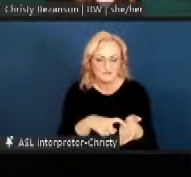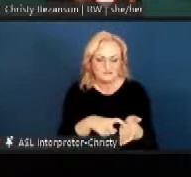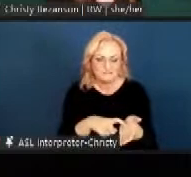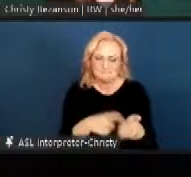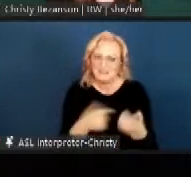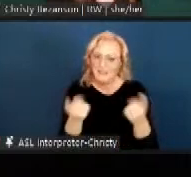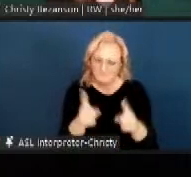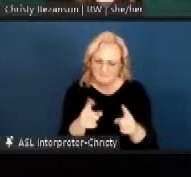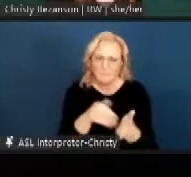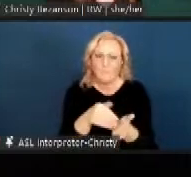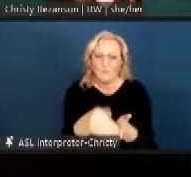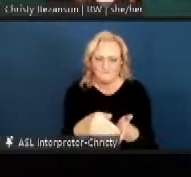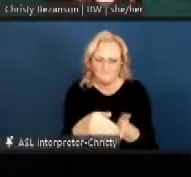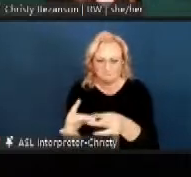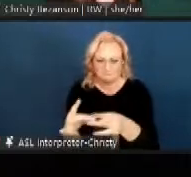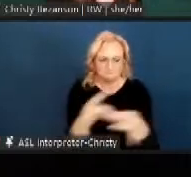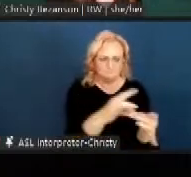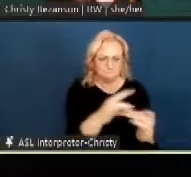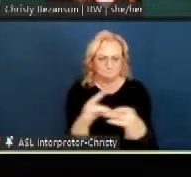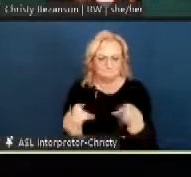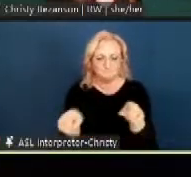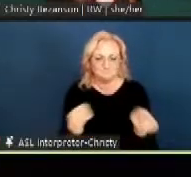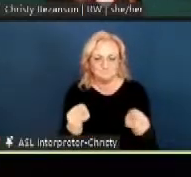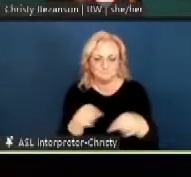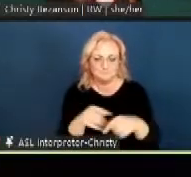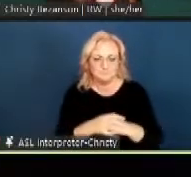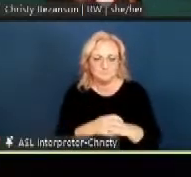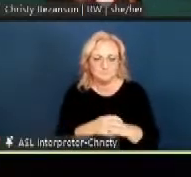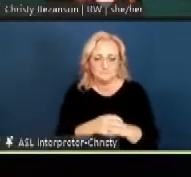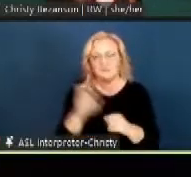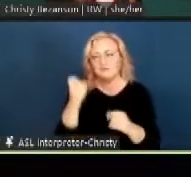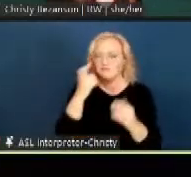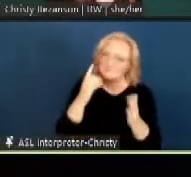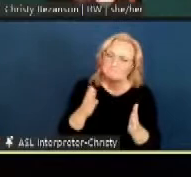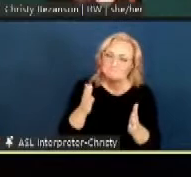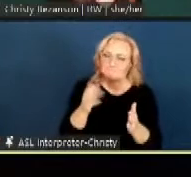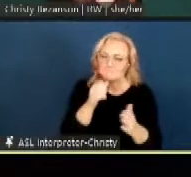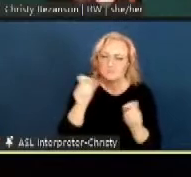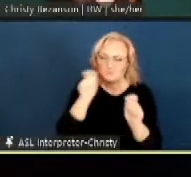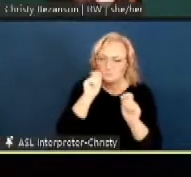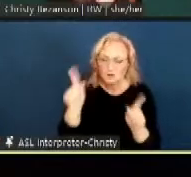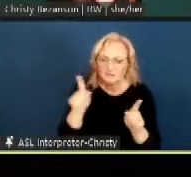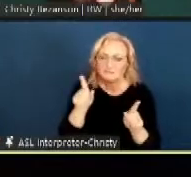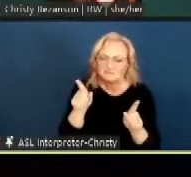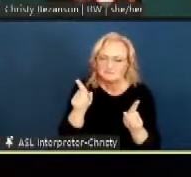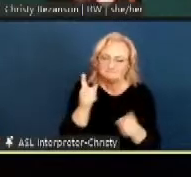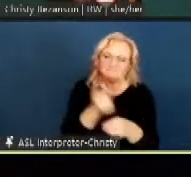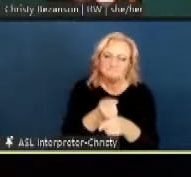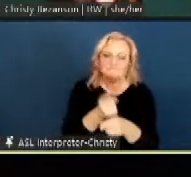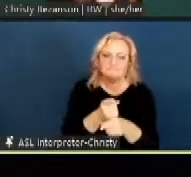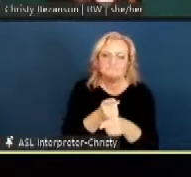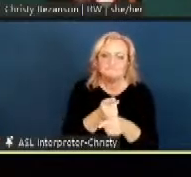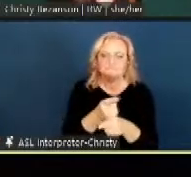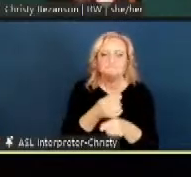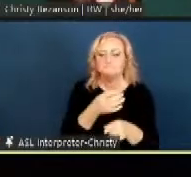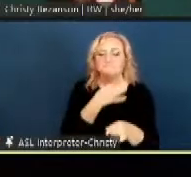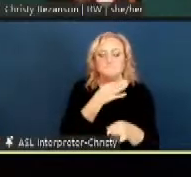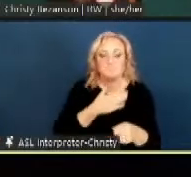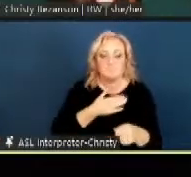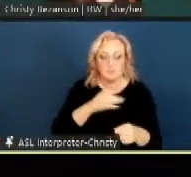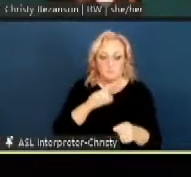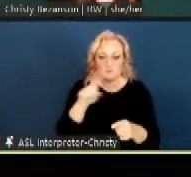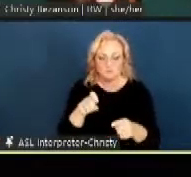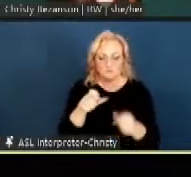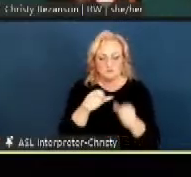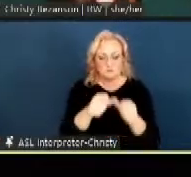to have co-occurring disorder. No, that's not surprising. I guess one of the questions that of people who when you think of them as